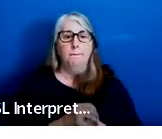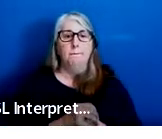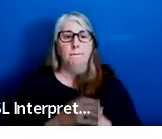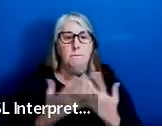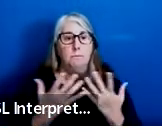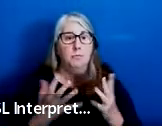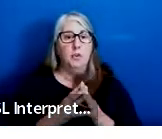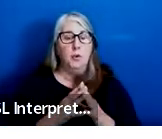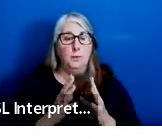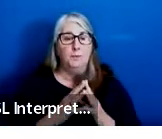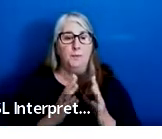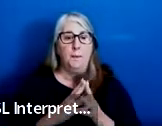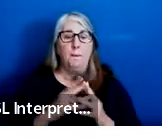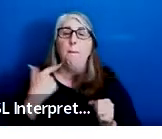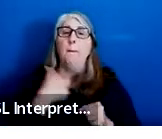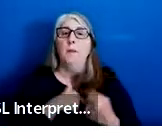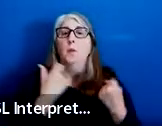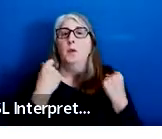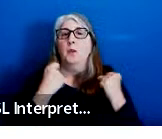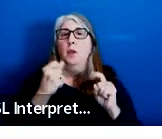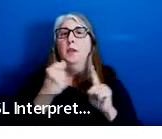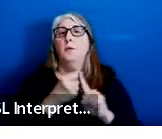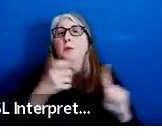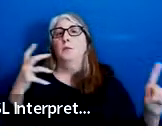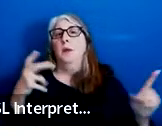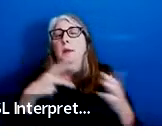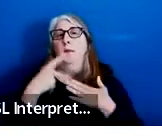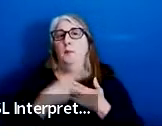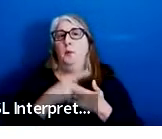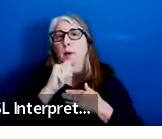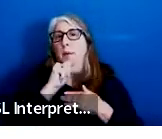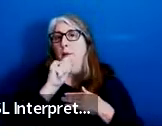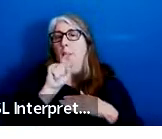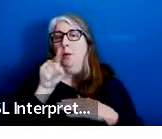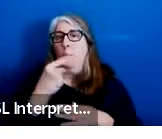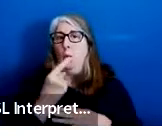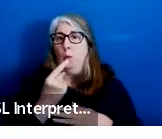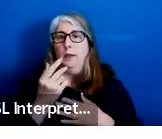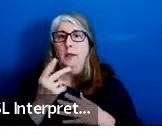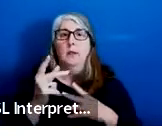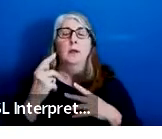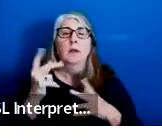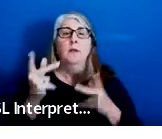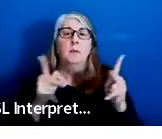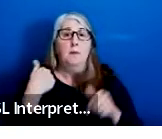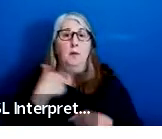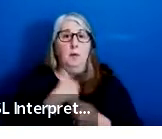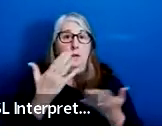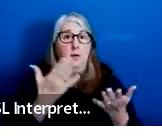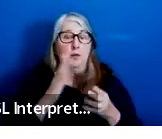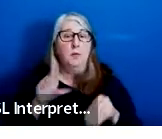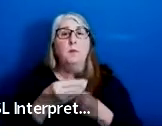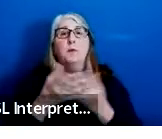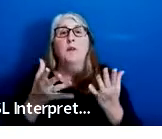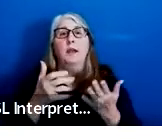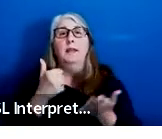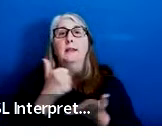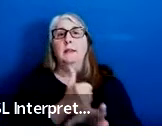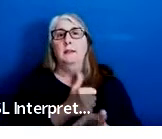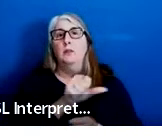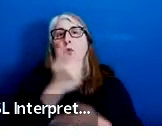So we're trying to expand the program beyond the folks that we just serve by providing assistance to other